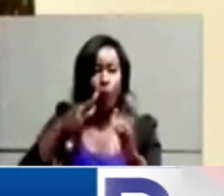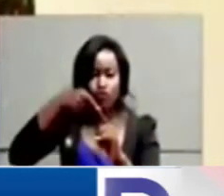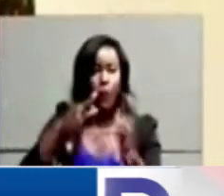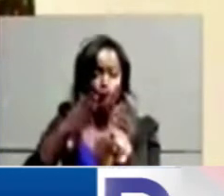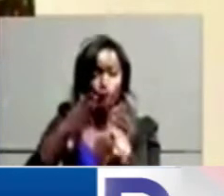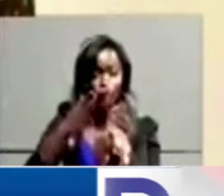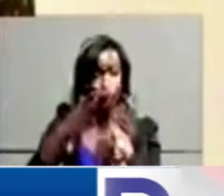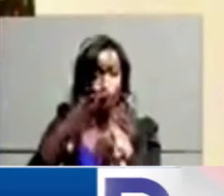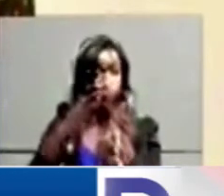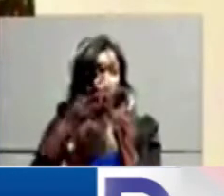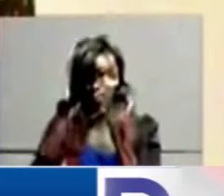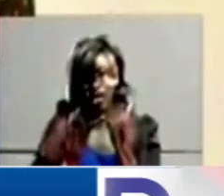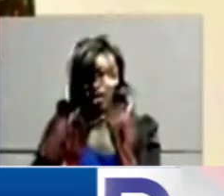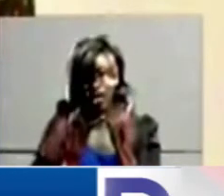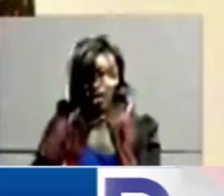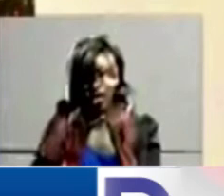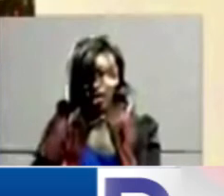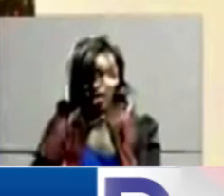to